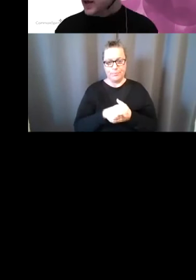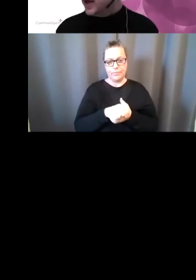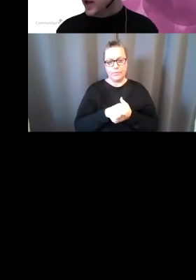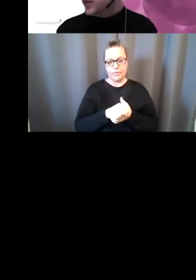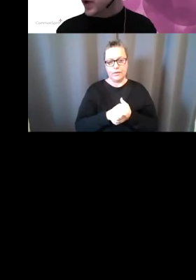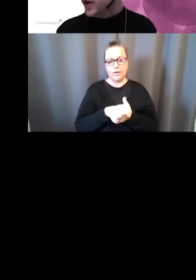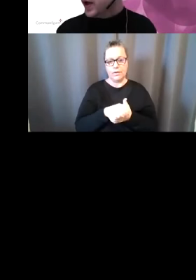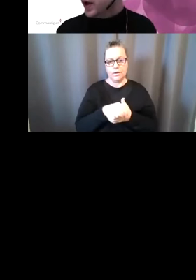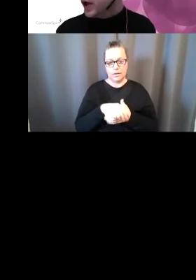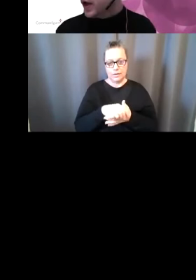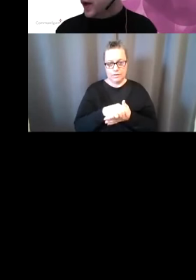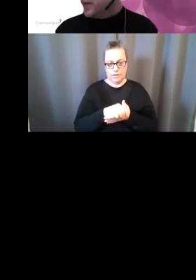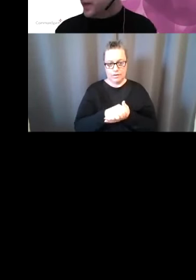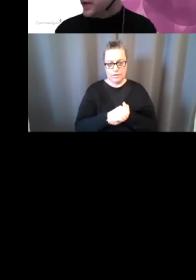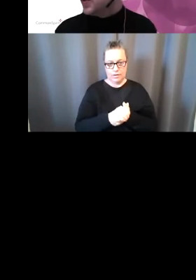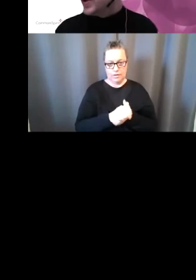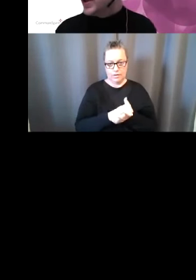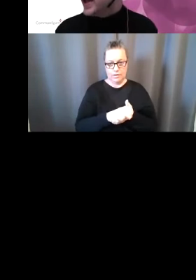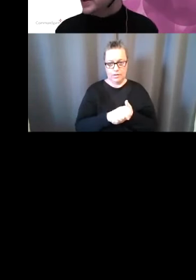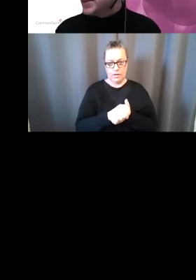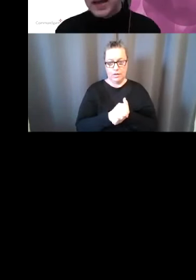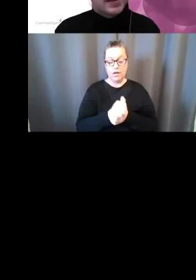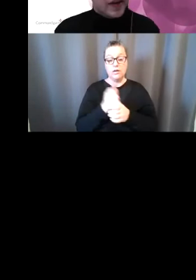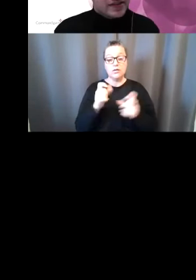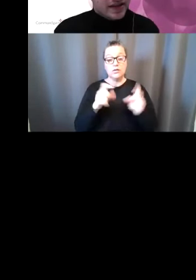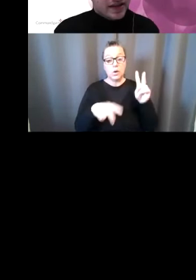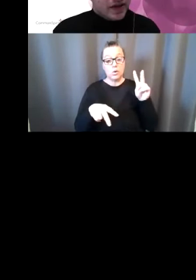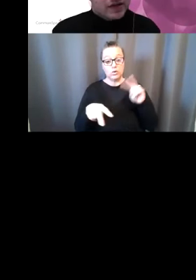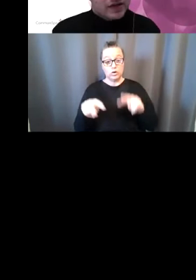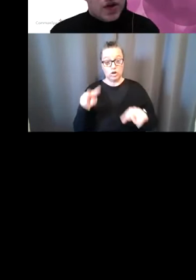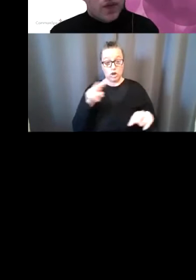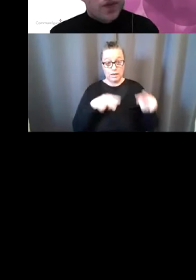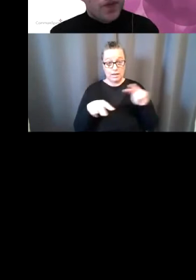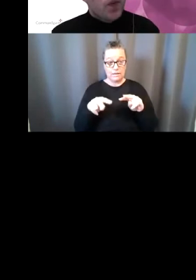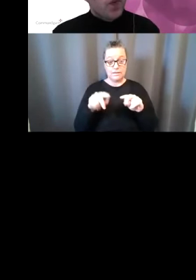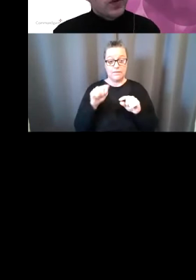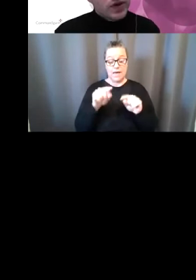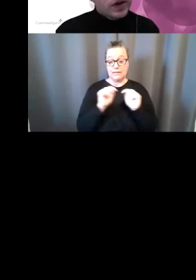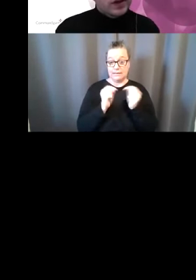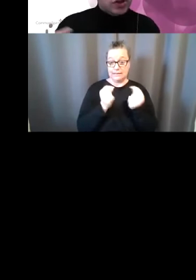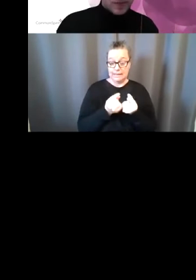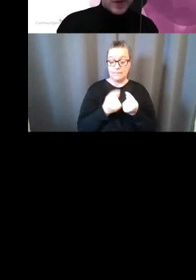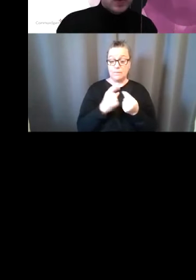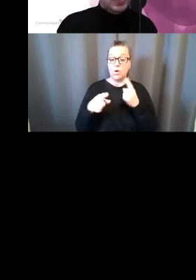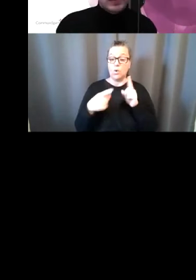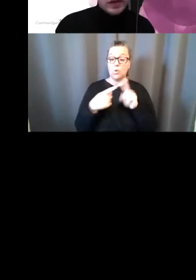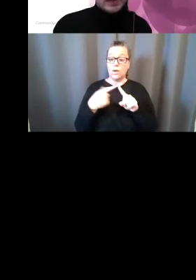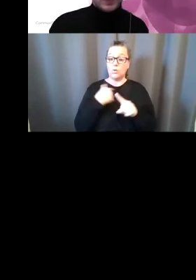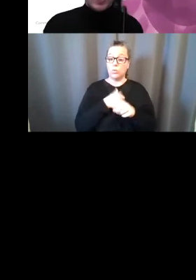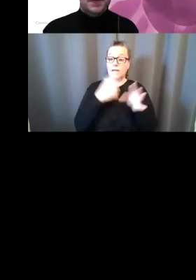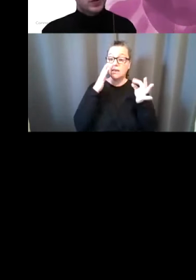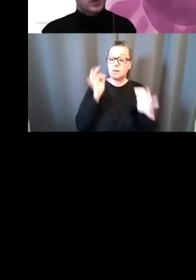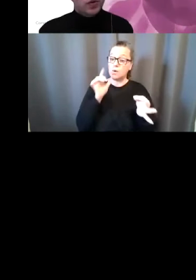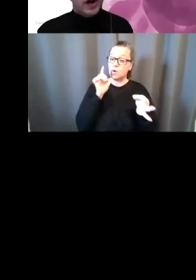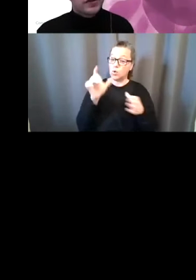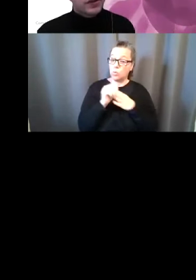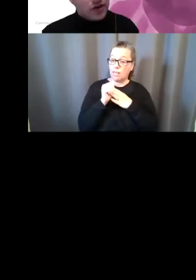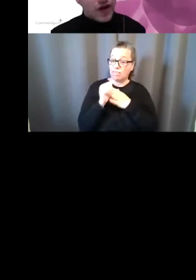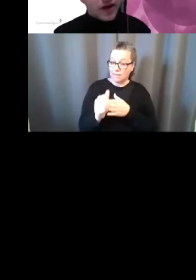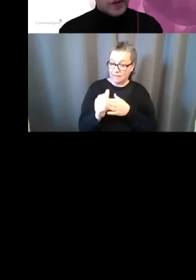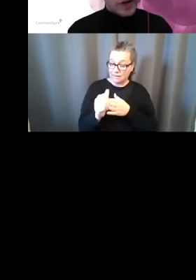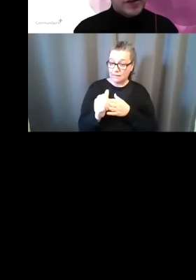Studying that, so looking at the Kaizen event team, so when we determine who's going to lead these workshops, we